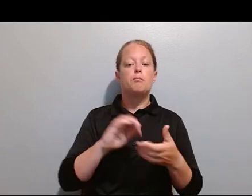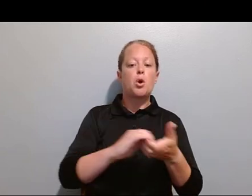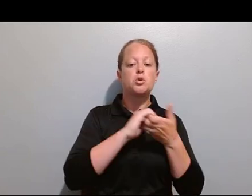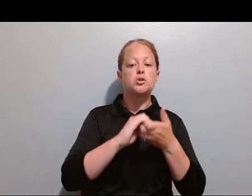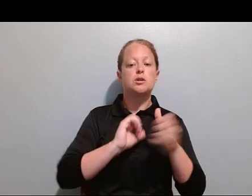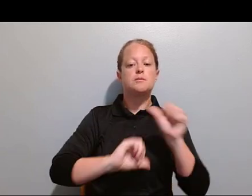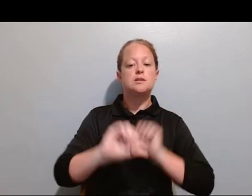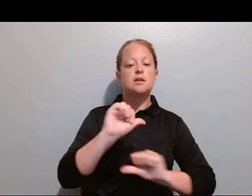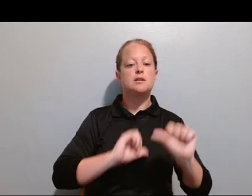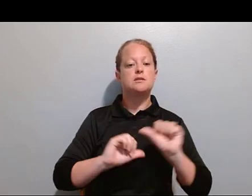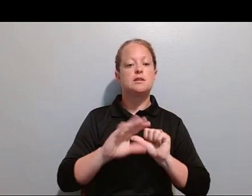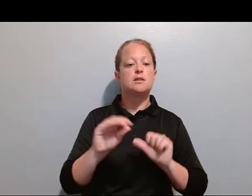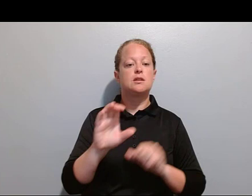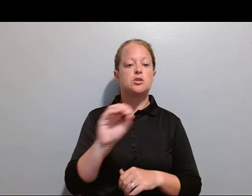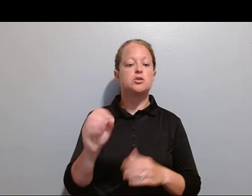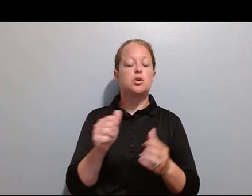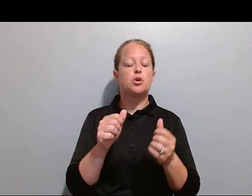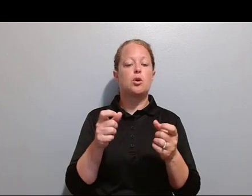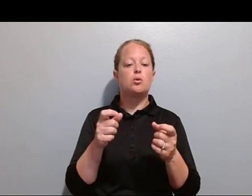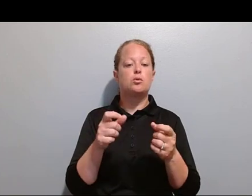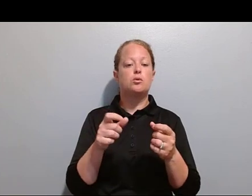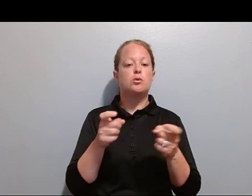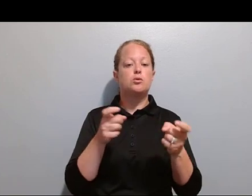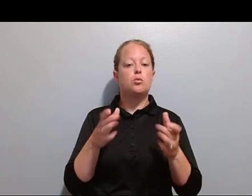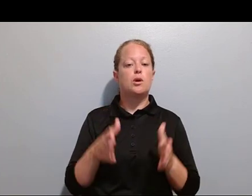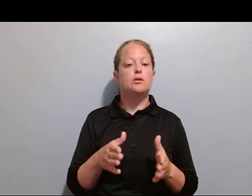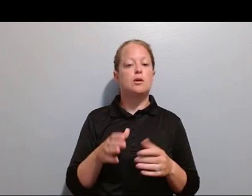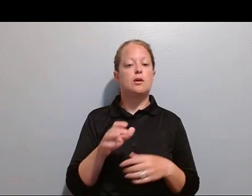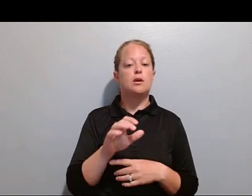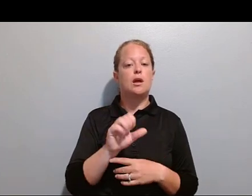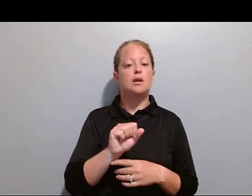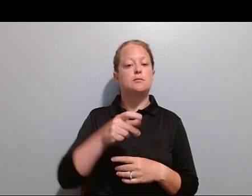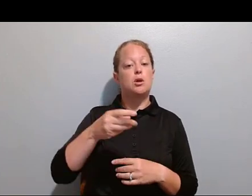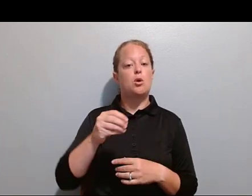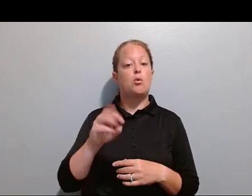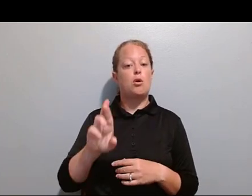also co-director of the Quebec SPOR Support Unit.